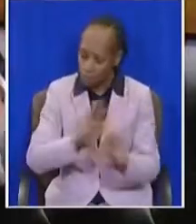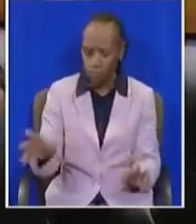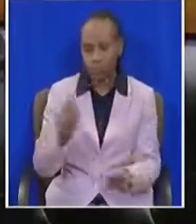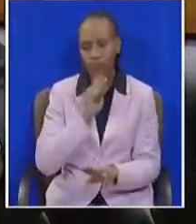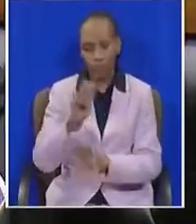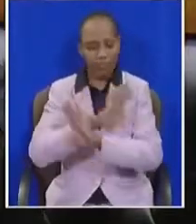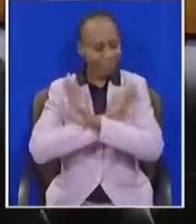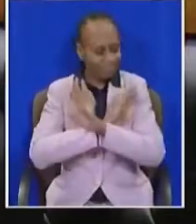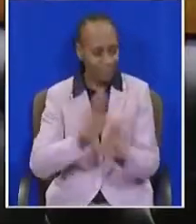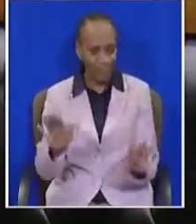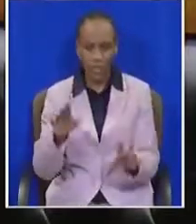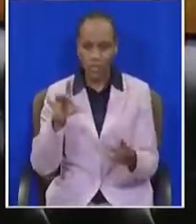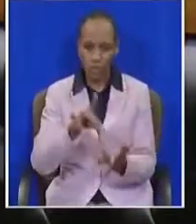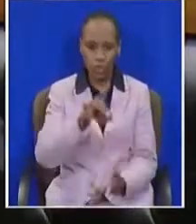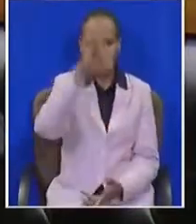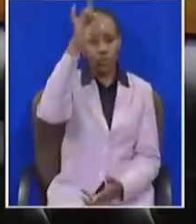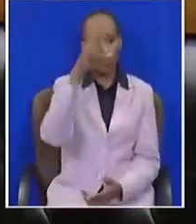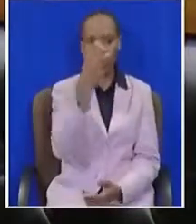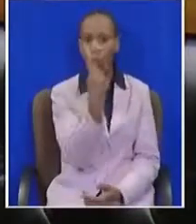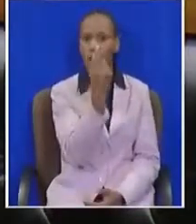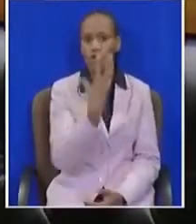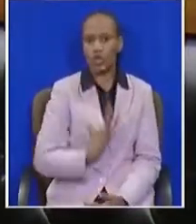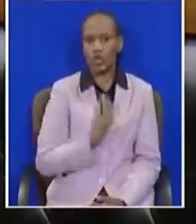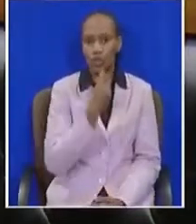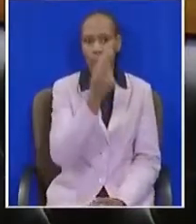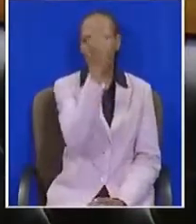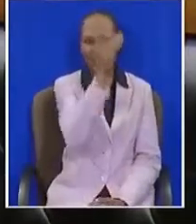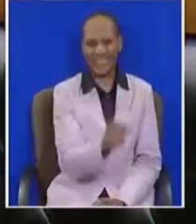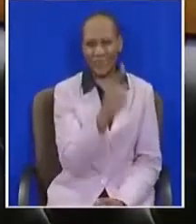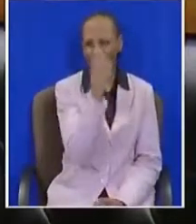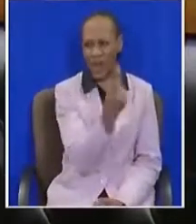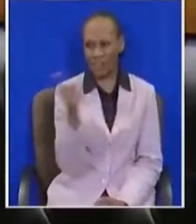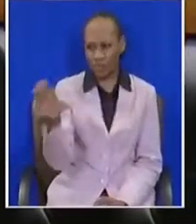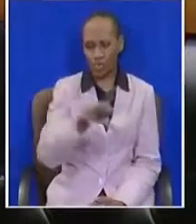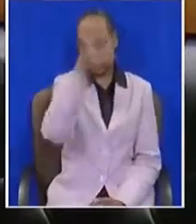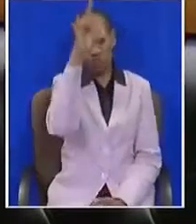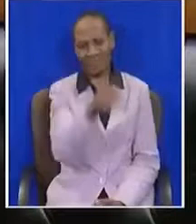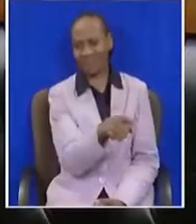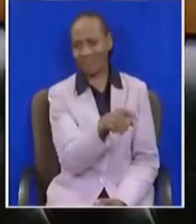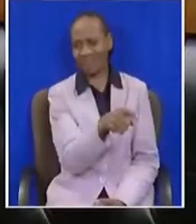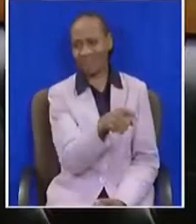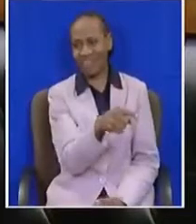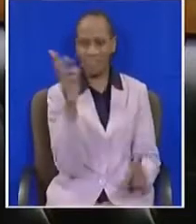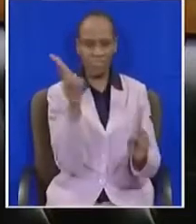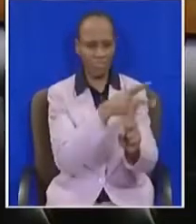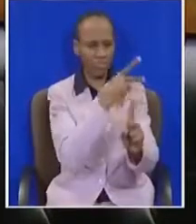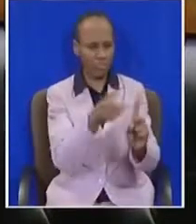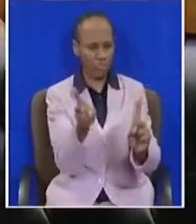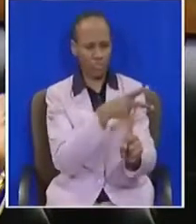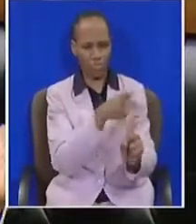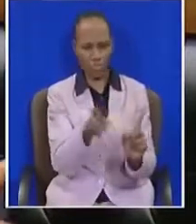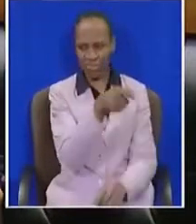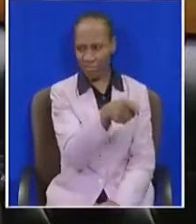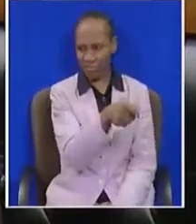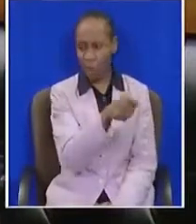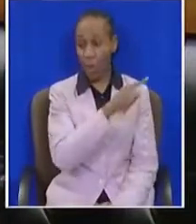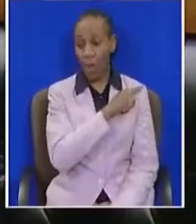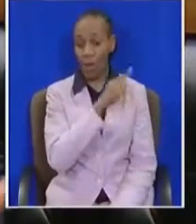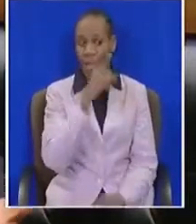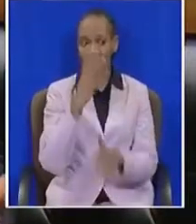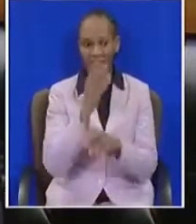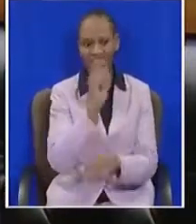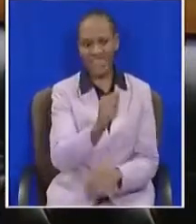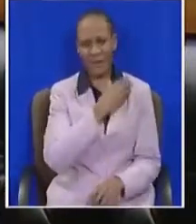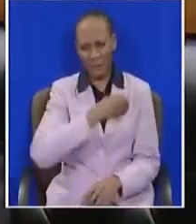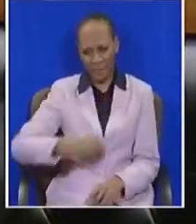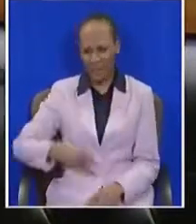You can't single out a young person, one person, and victimize the person because he's a son of the